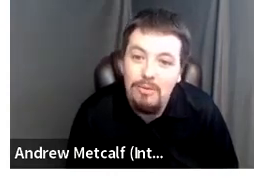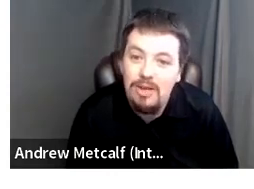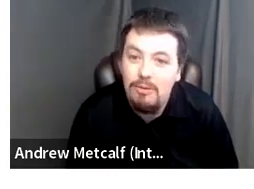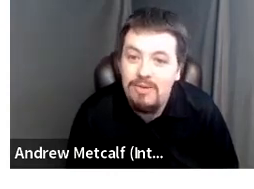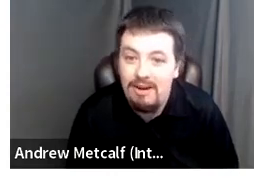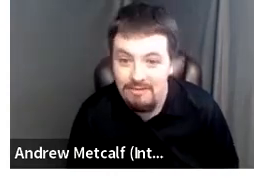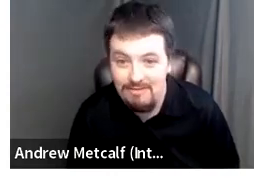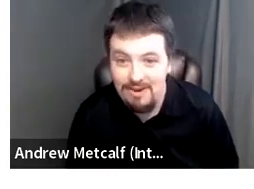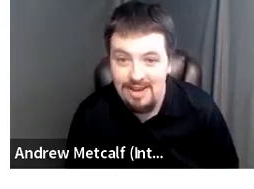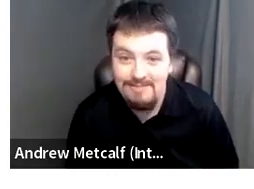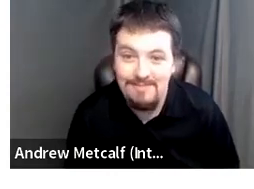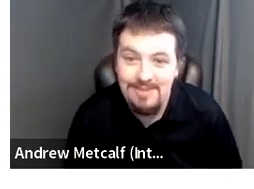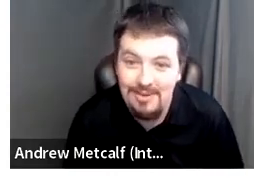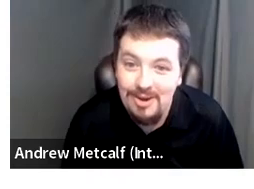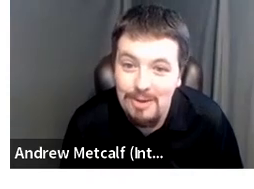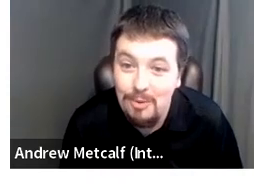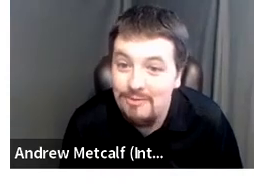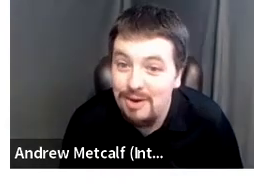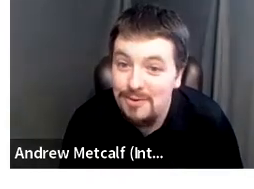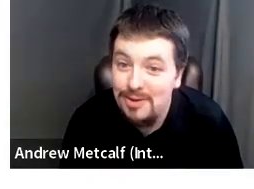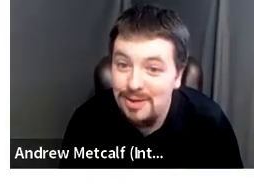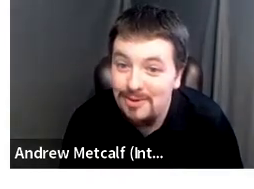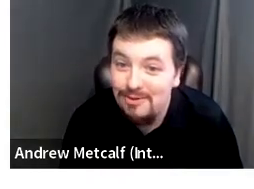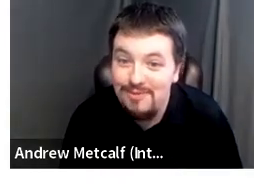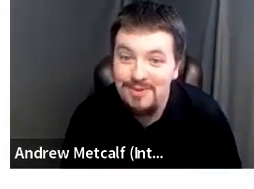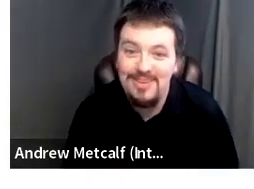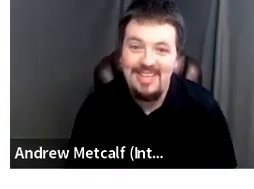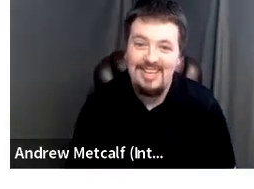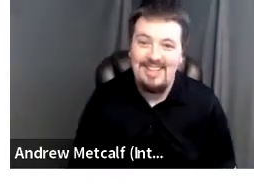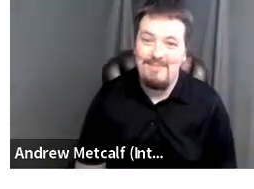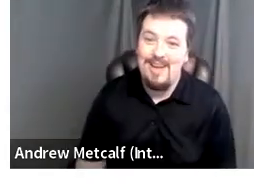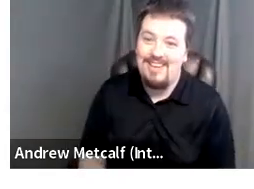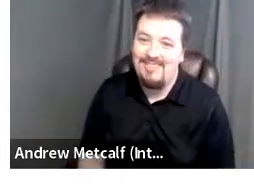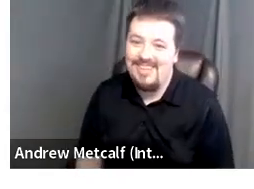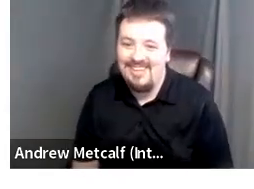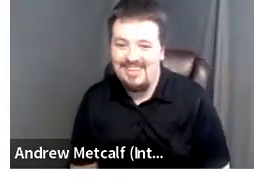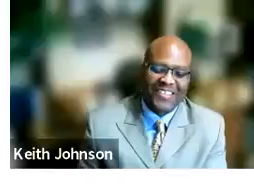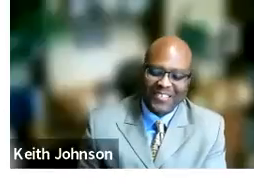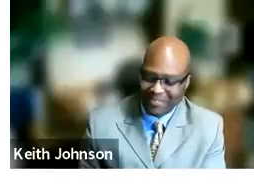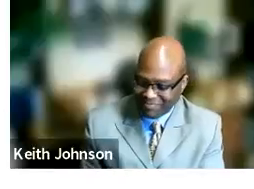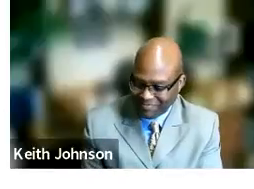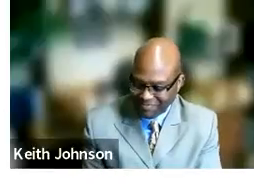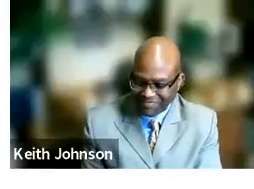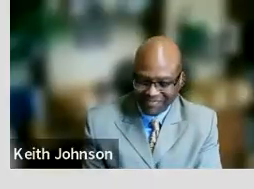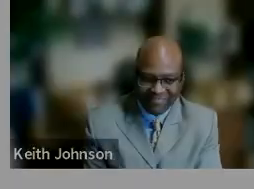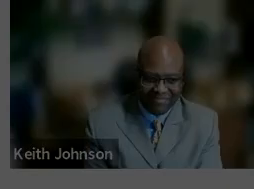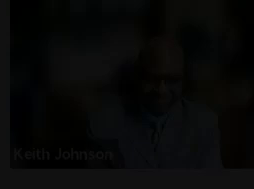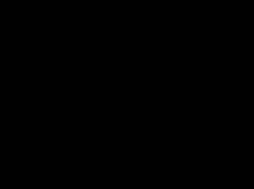the ballroom in the Culp Center at 5:30. So y'all come on. We'll have free food too. Free food. That's a positive. Thank you.